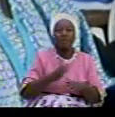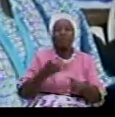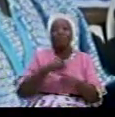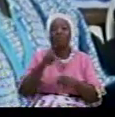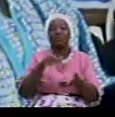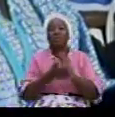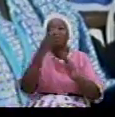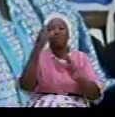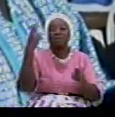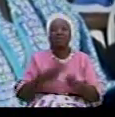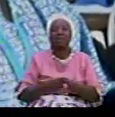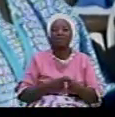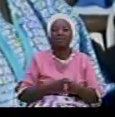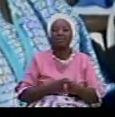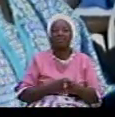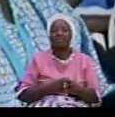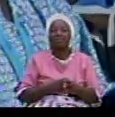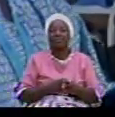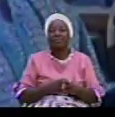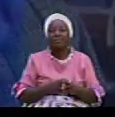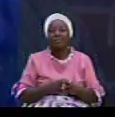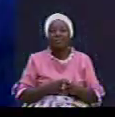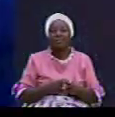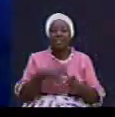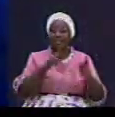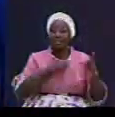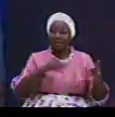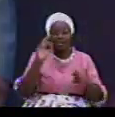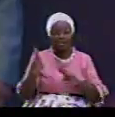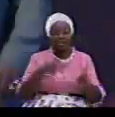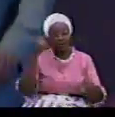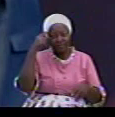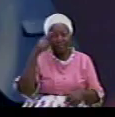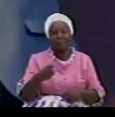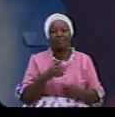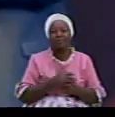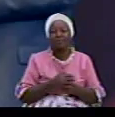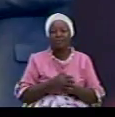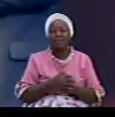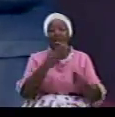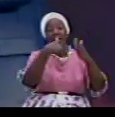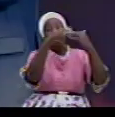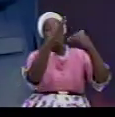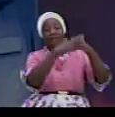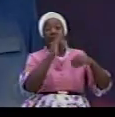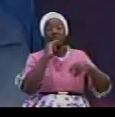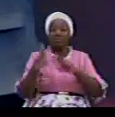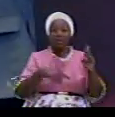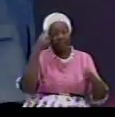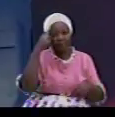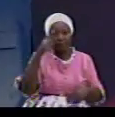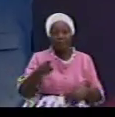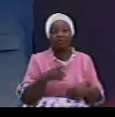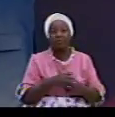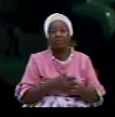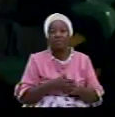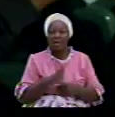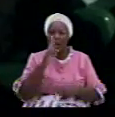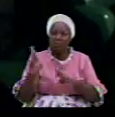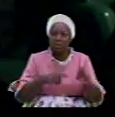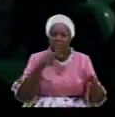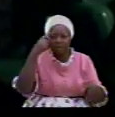name. The Lord is ready for you. Heaven is ready for you. Are you ready for